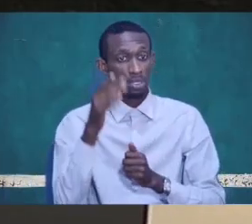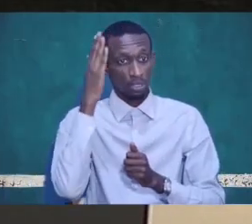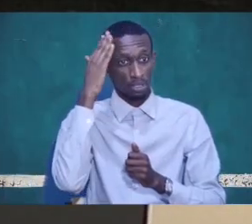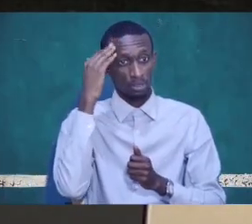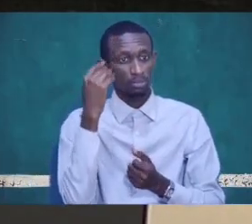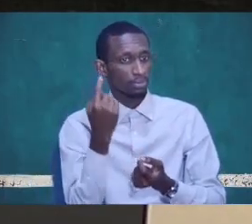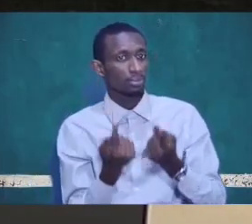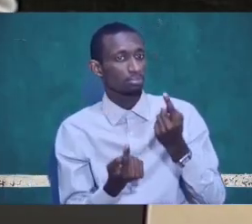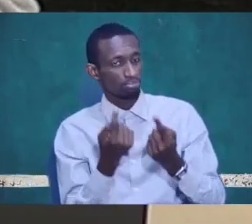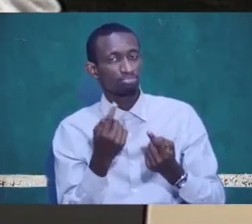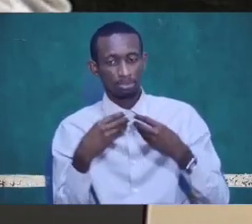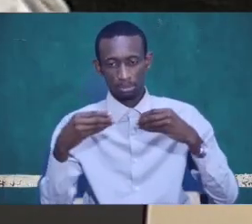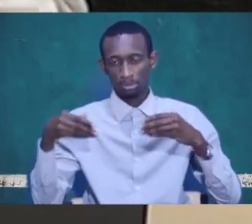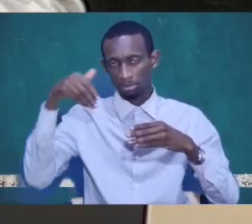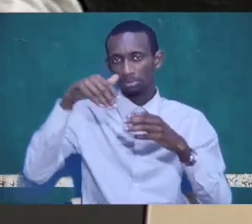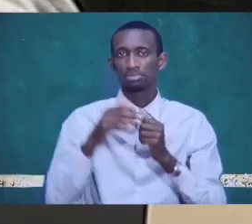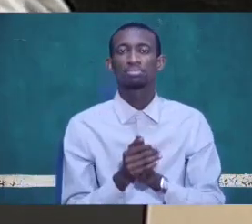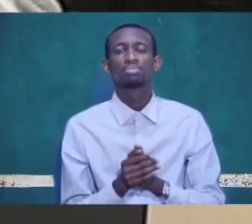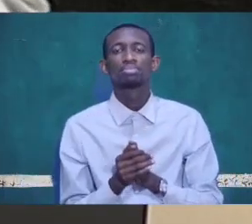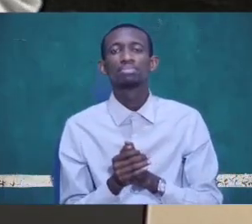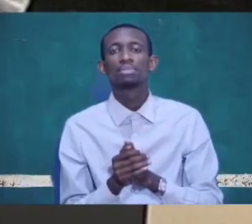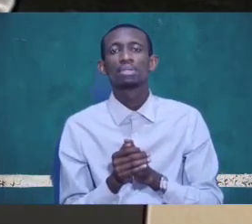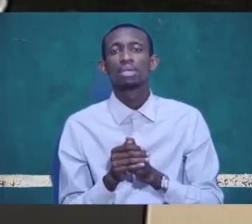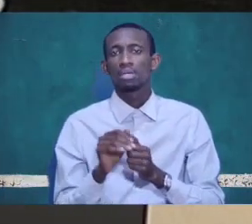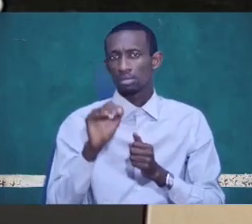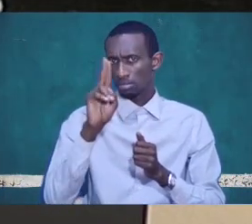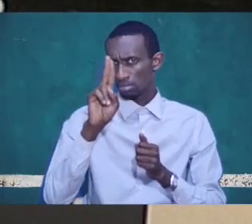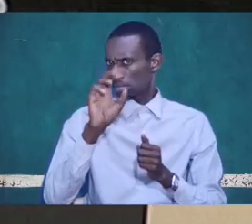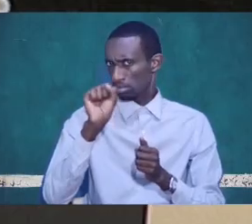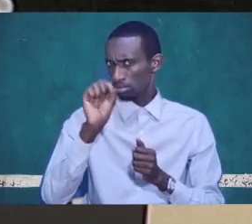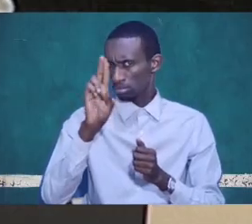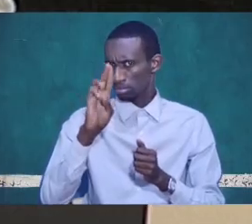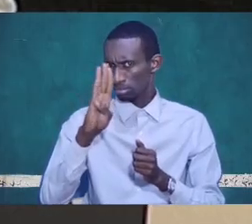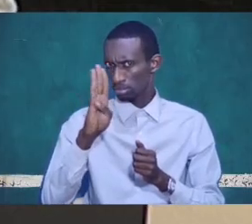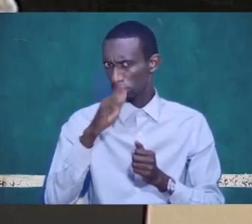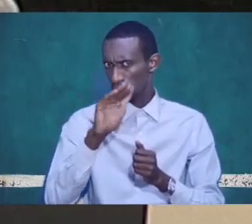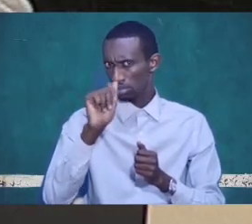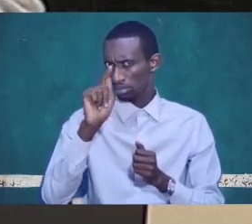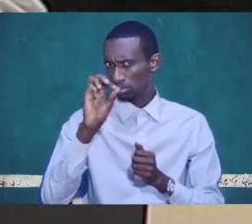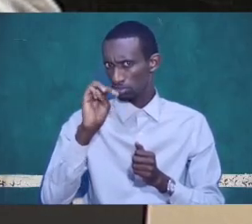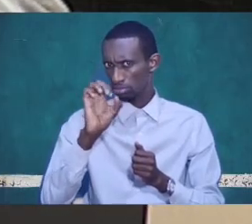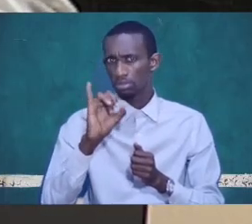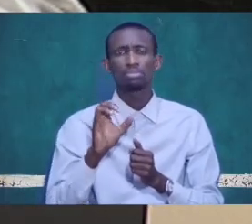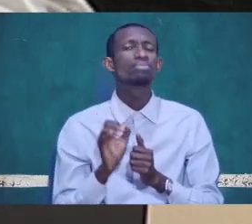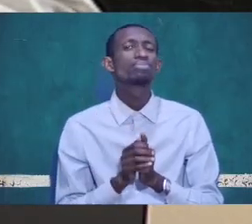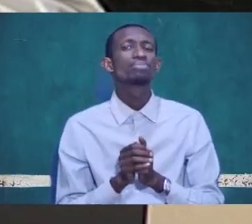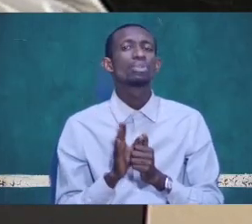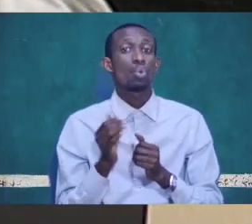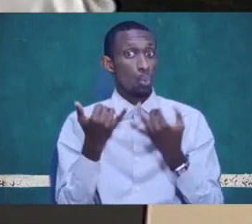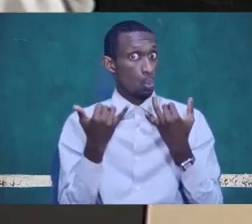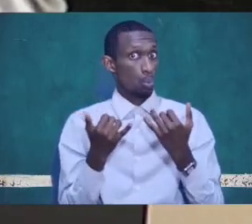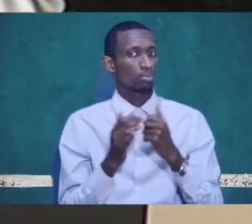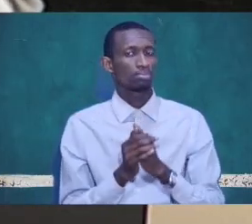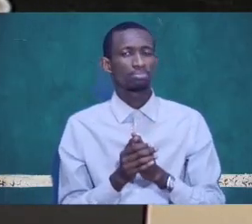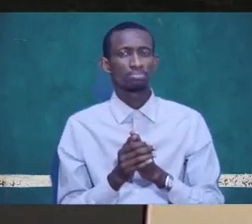the properties of those subatomic particles. And today we will go on to